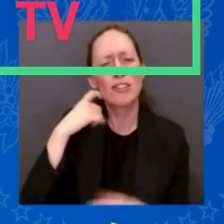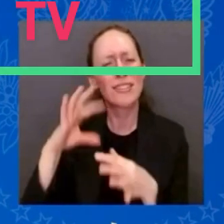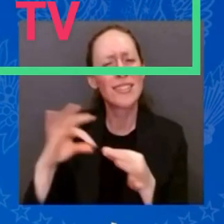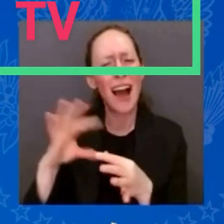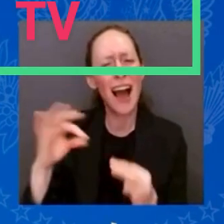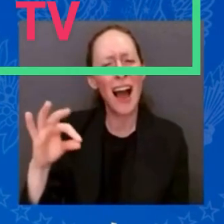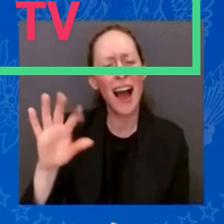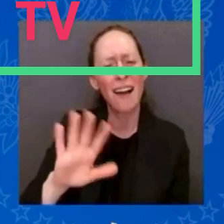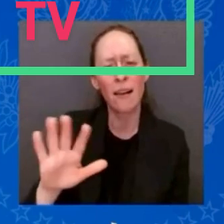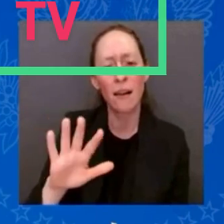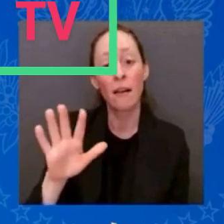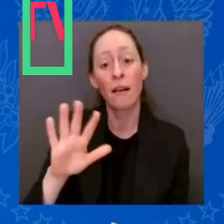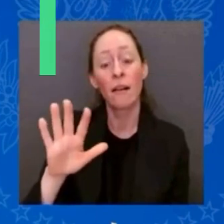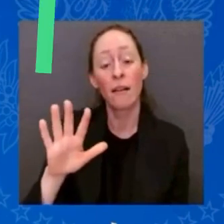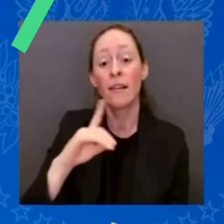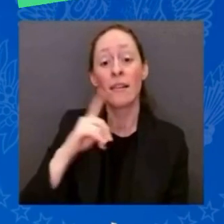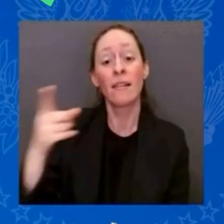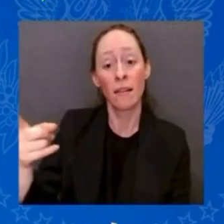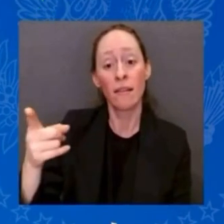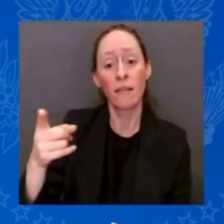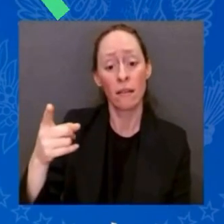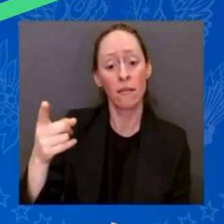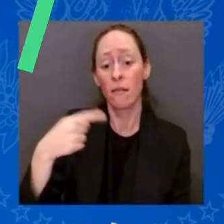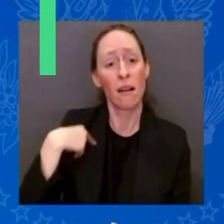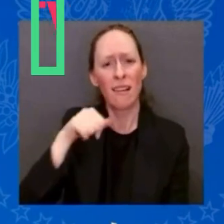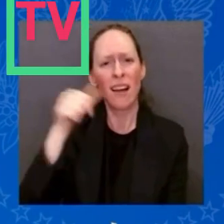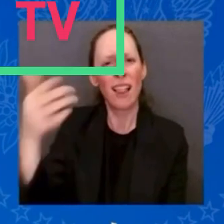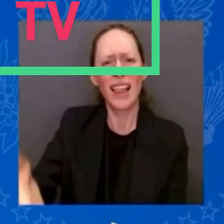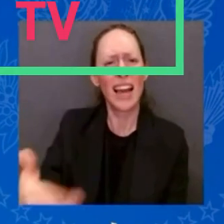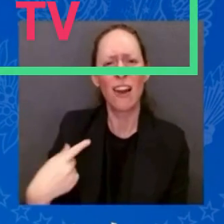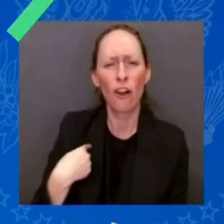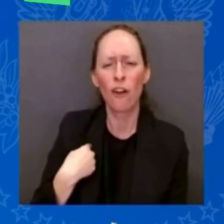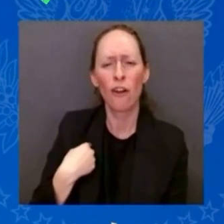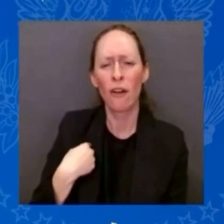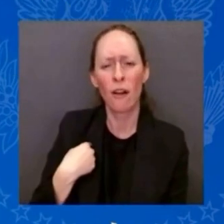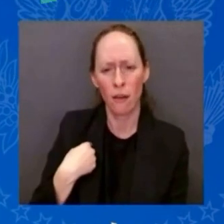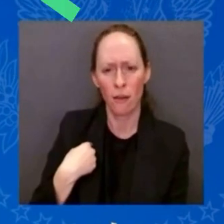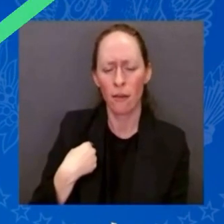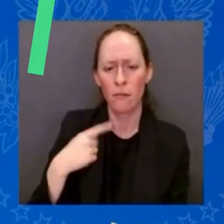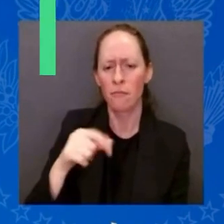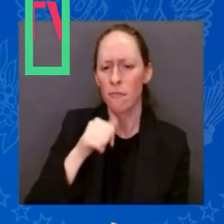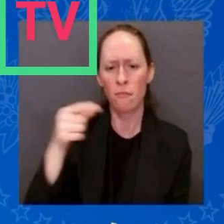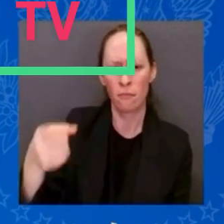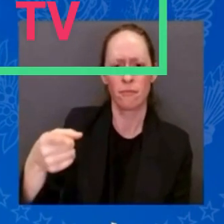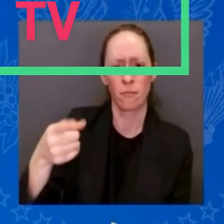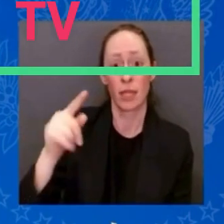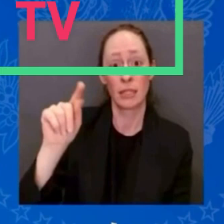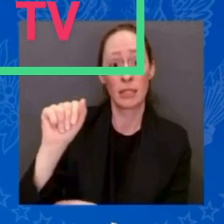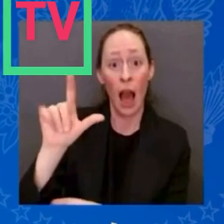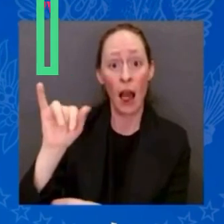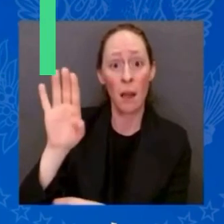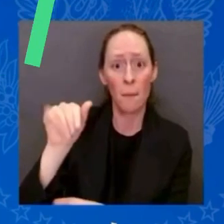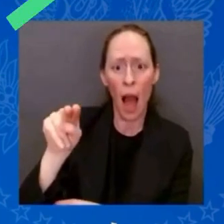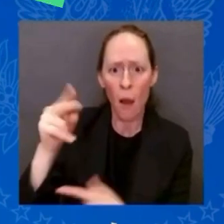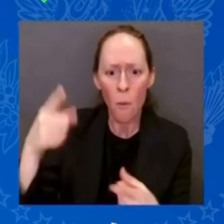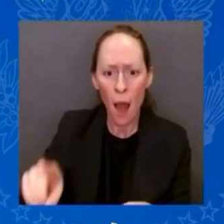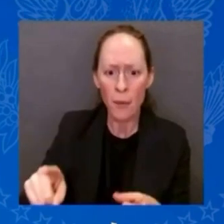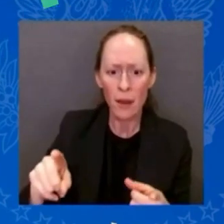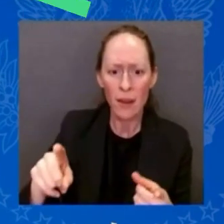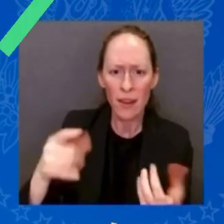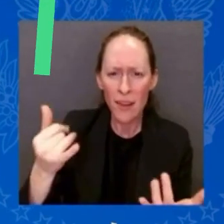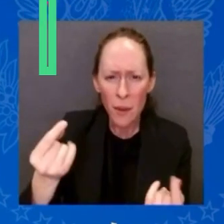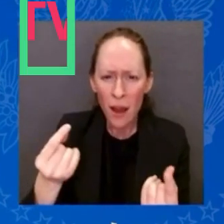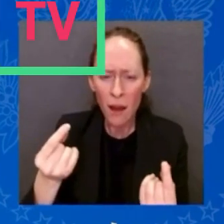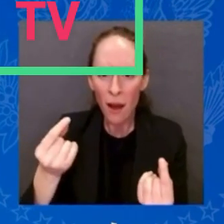there. I said it wouldn't be there. I said we'd get help from the Taliban. What's happening now? Please join the conversation. Put your comments